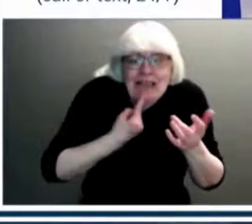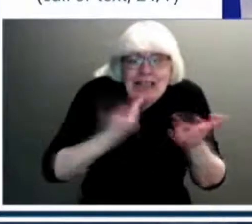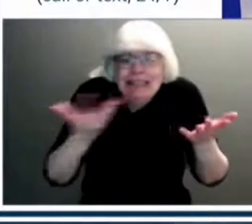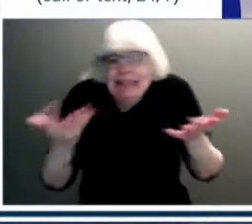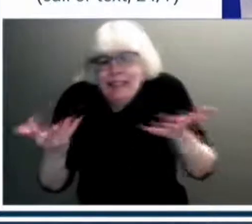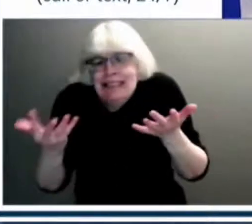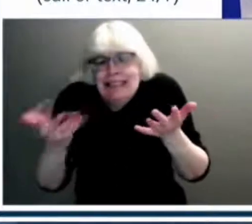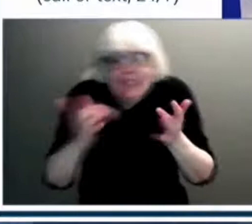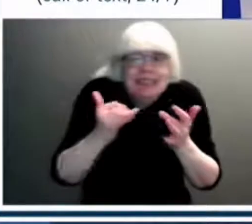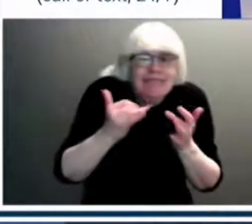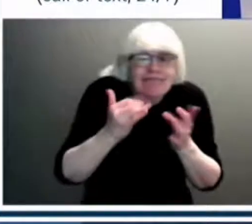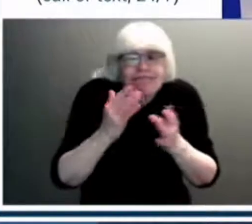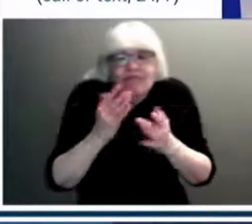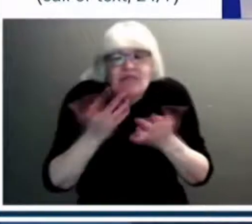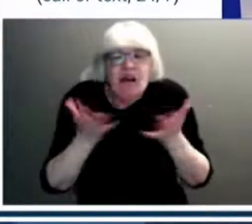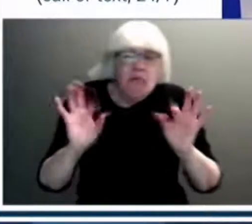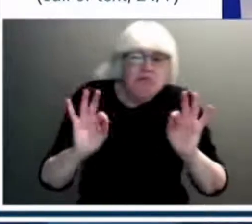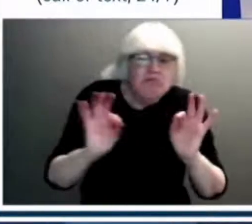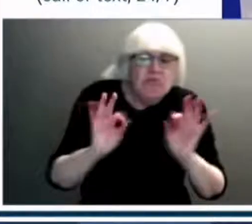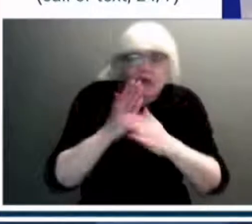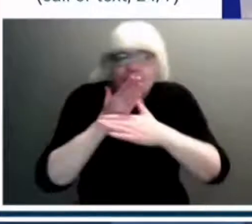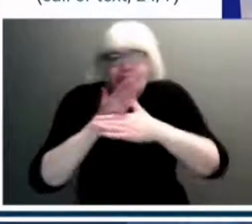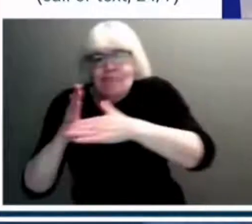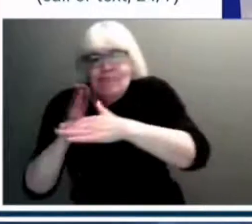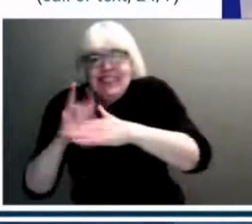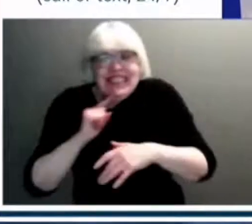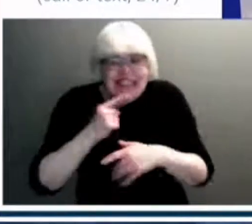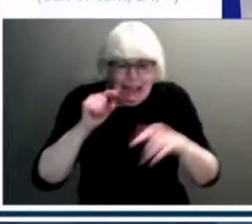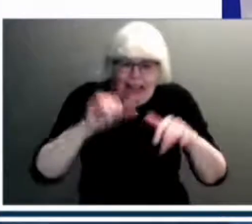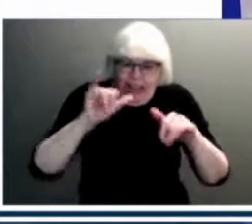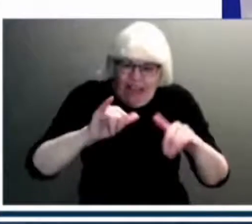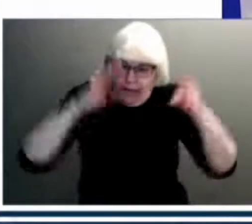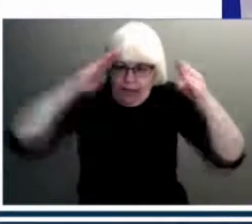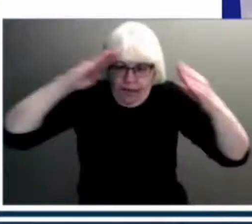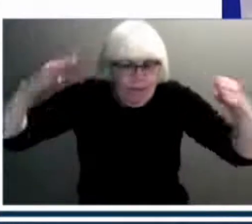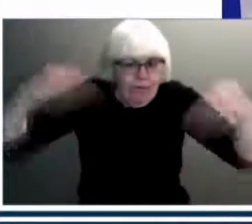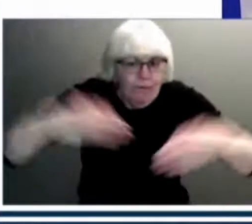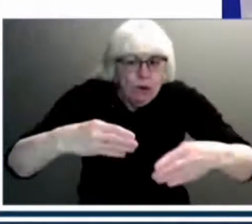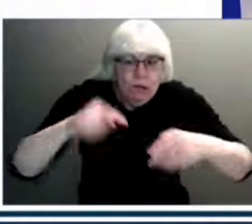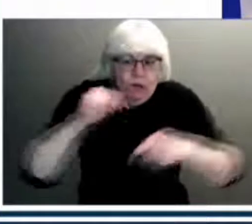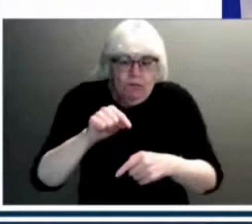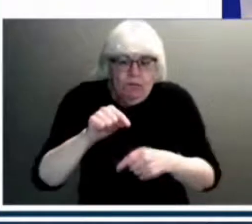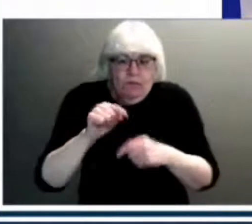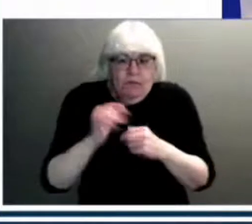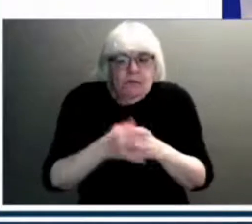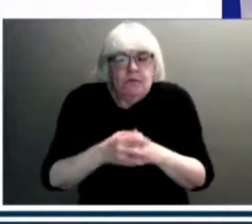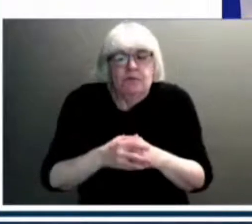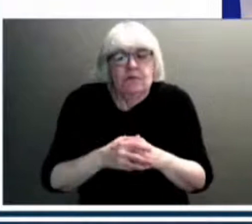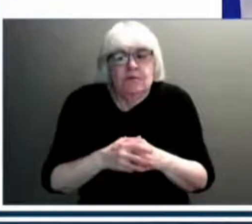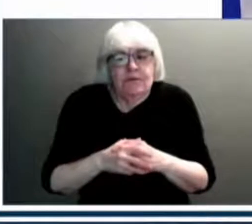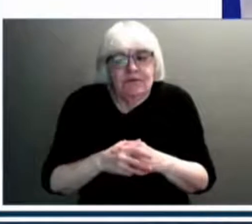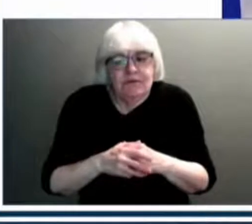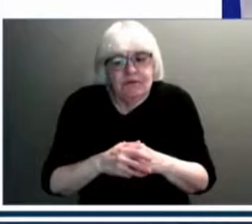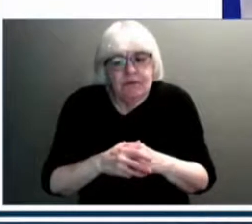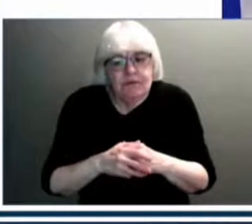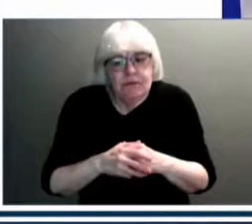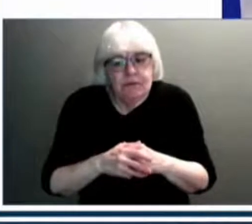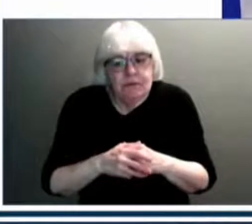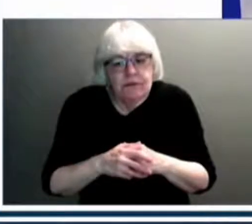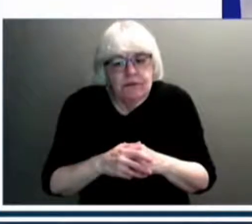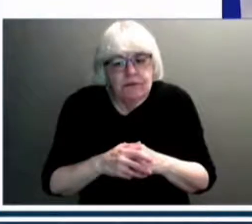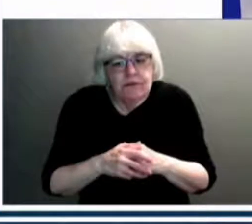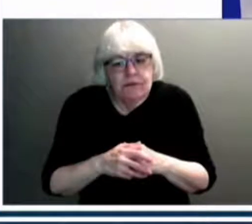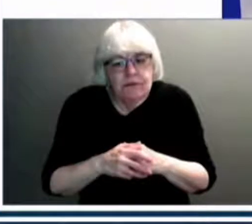That's the thinking behind it. I still think that it's fair and reasonable thinking.